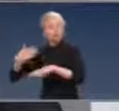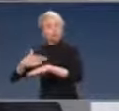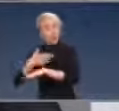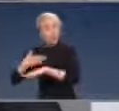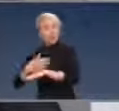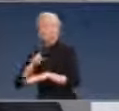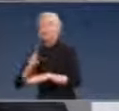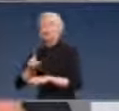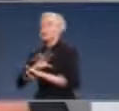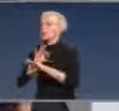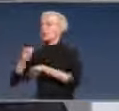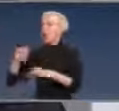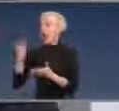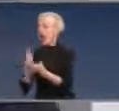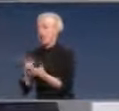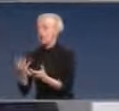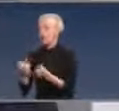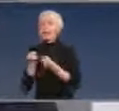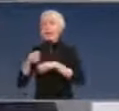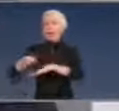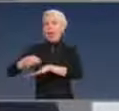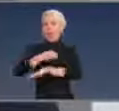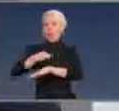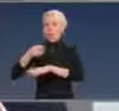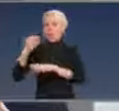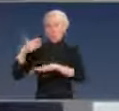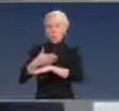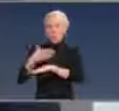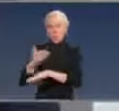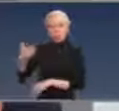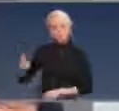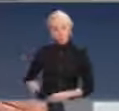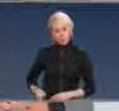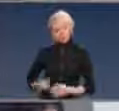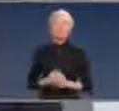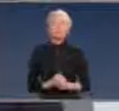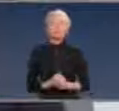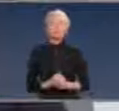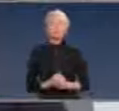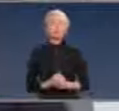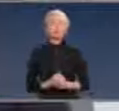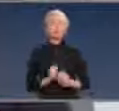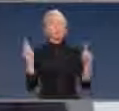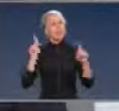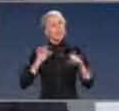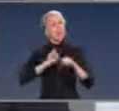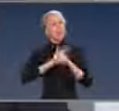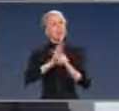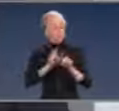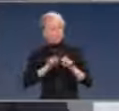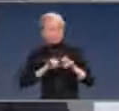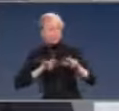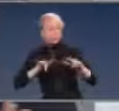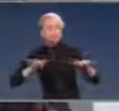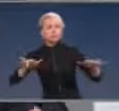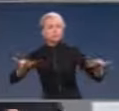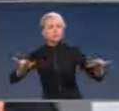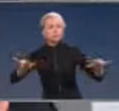of unemployment does is it does take that into account. And one of the key differences in this pandemic is the